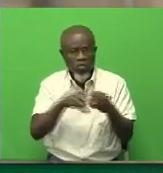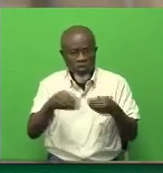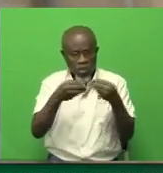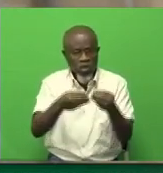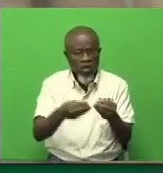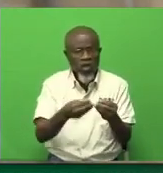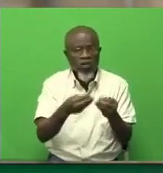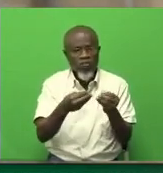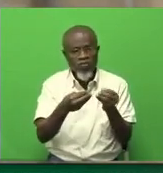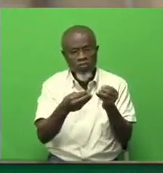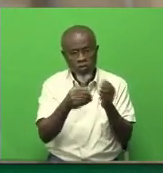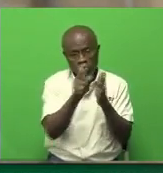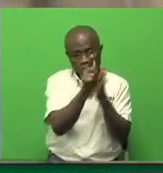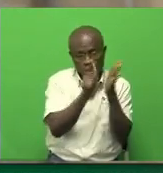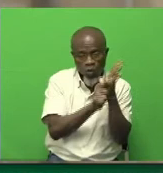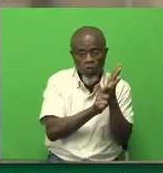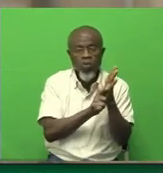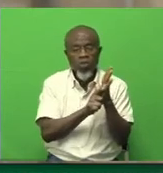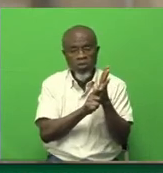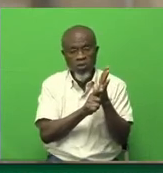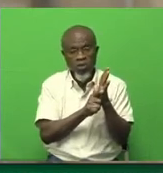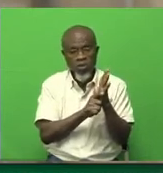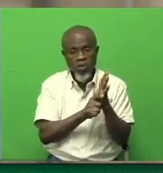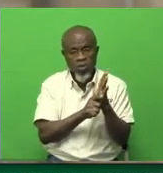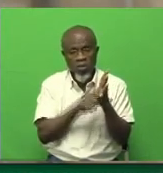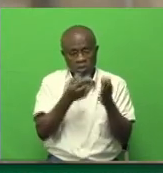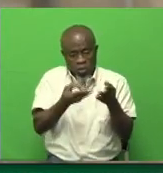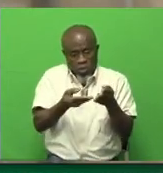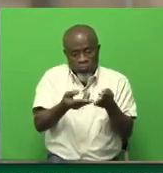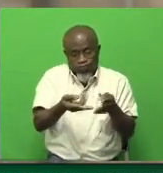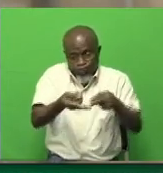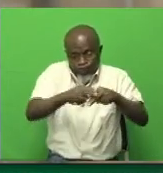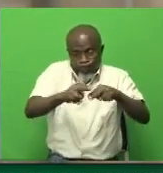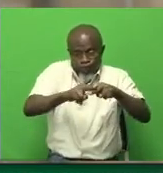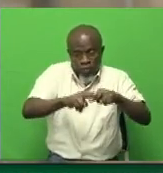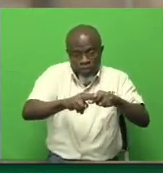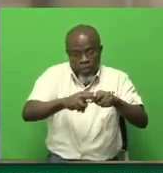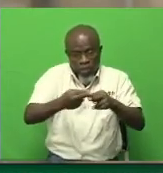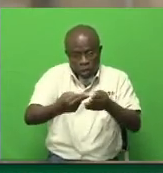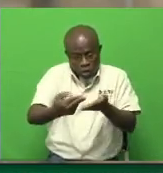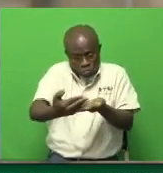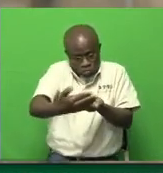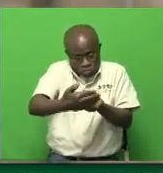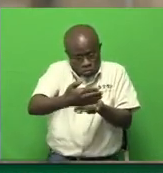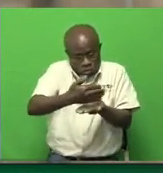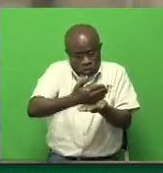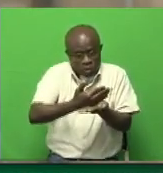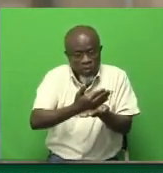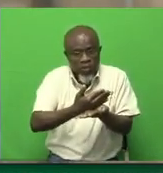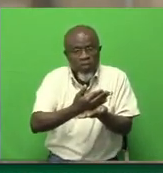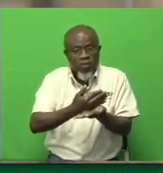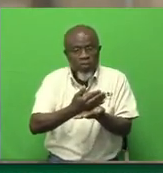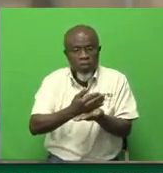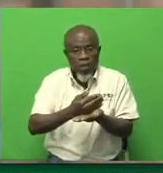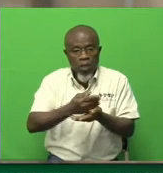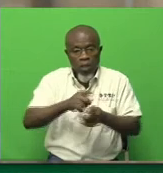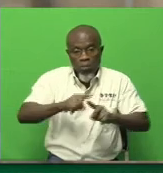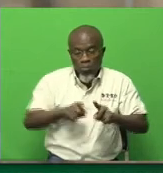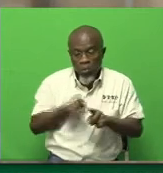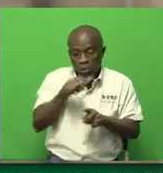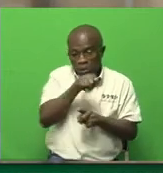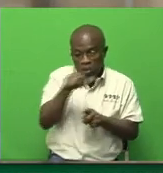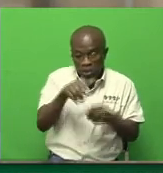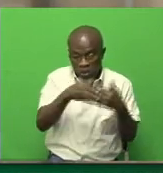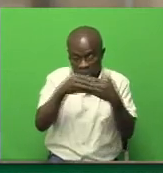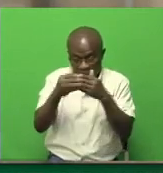of this country to increase our Revenue standing and at every opportunity the leader of the opposition and her honorable